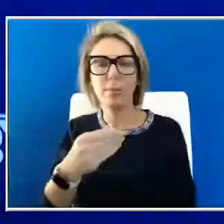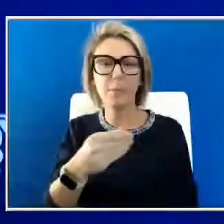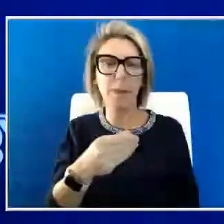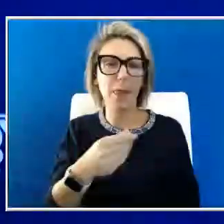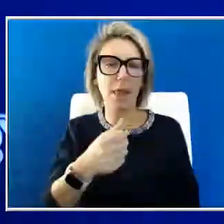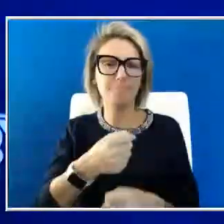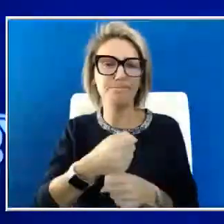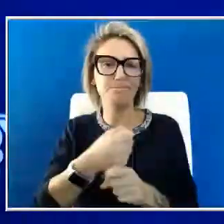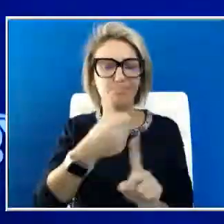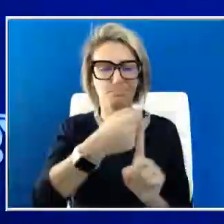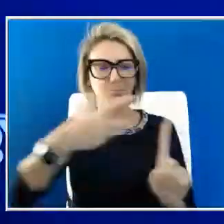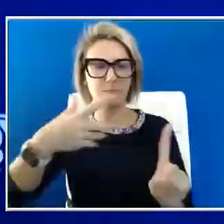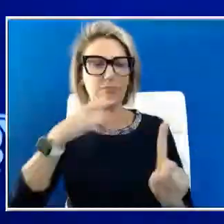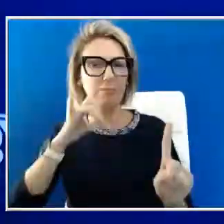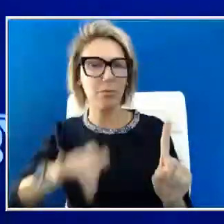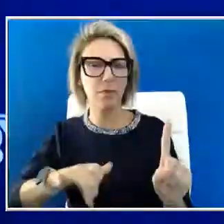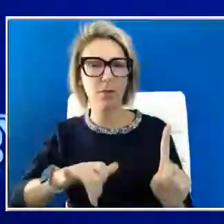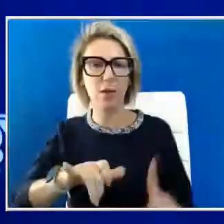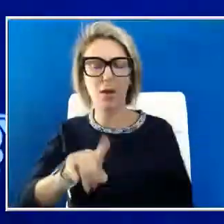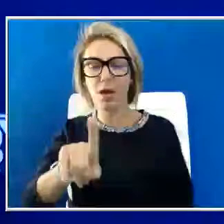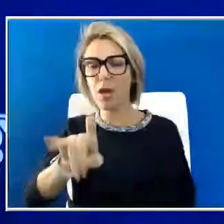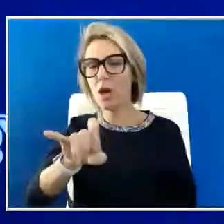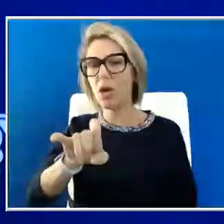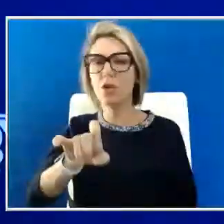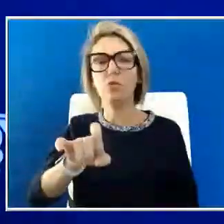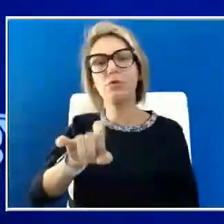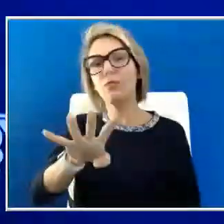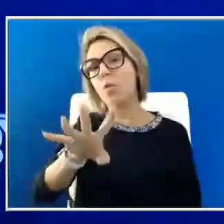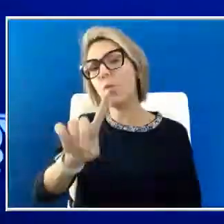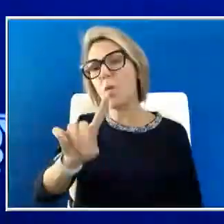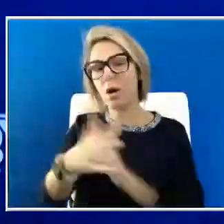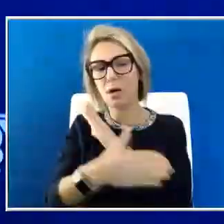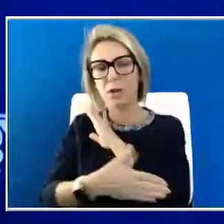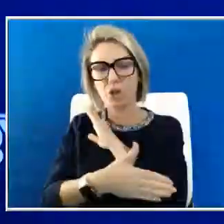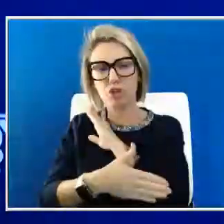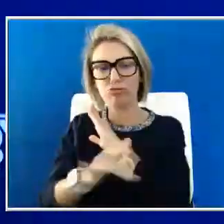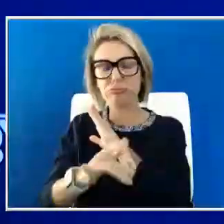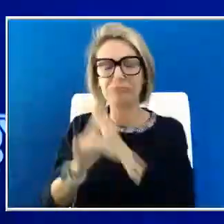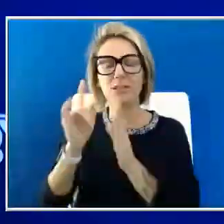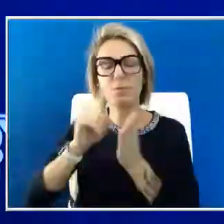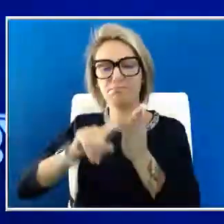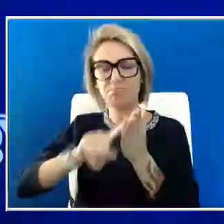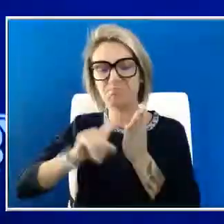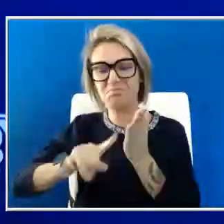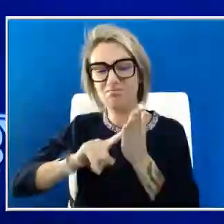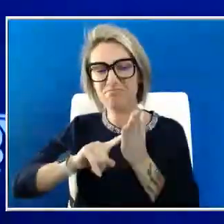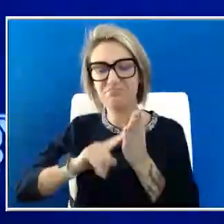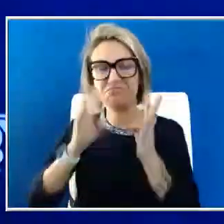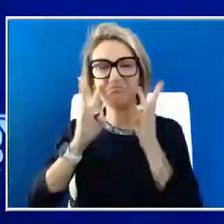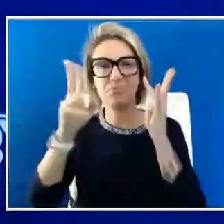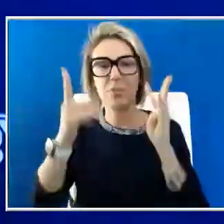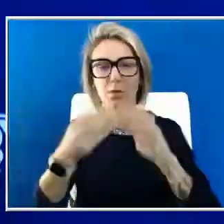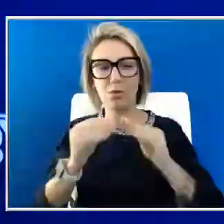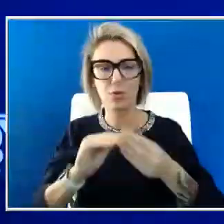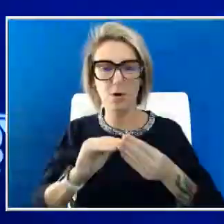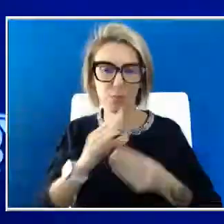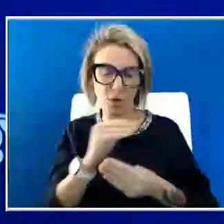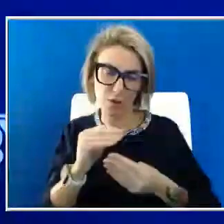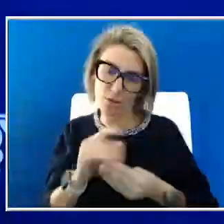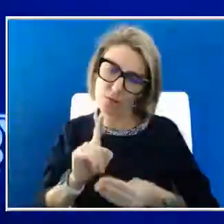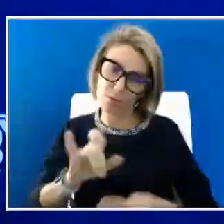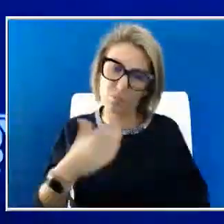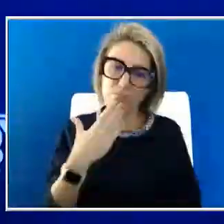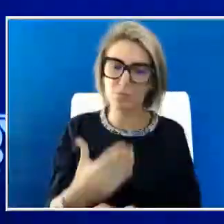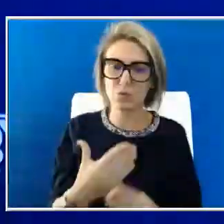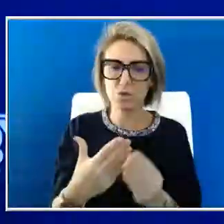to 141 countries, and that's where they came up with the numbers. So I think it's a very good